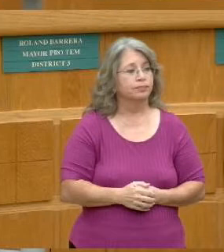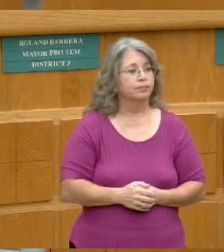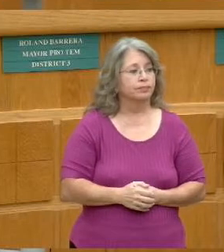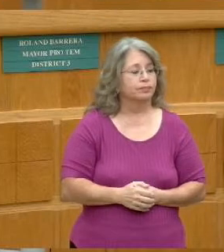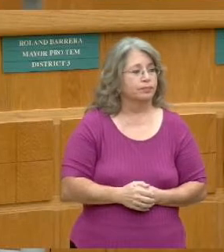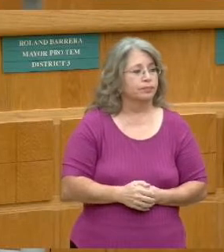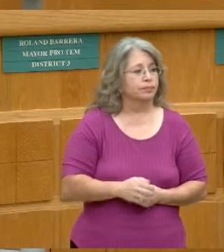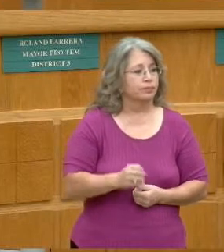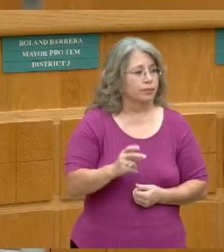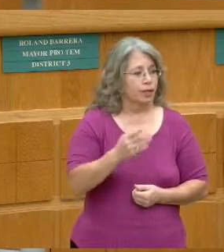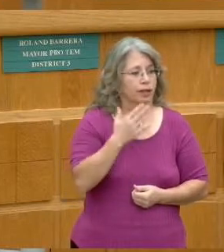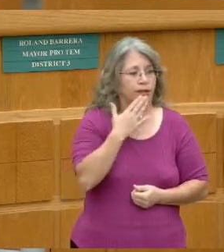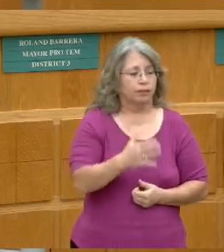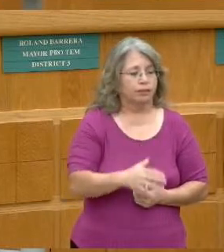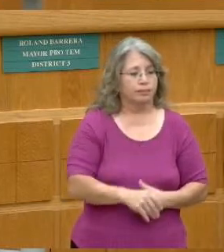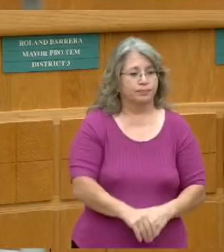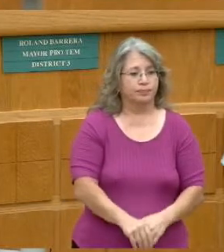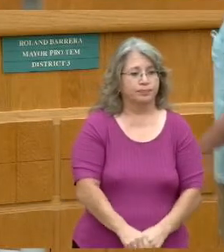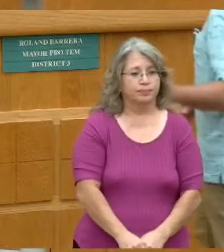All right, thank you.